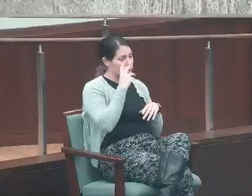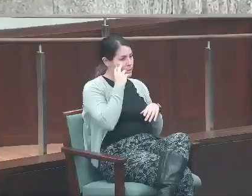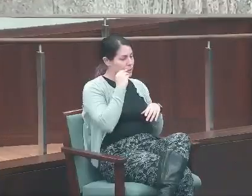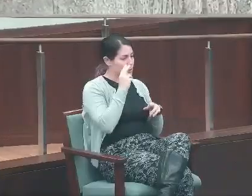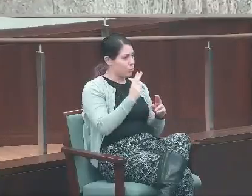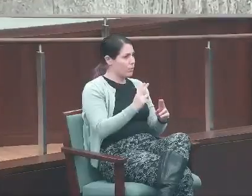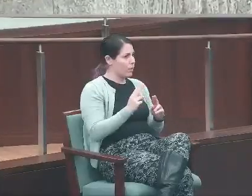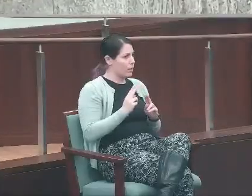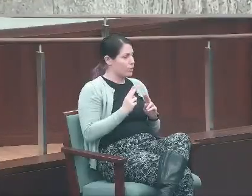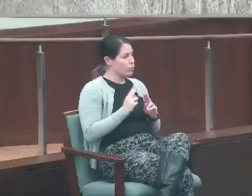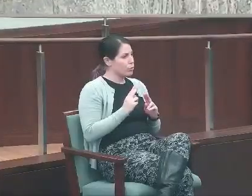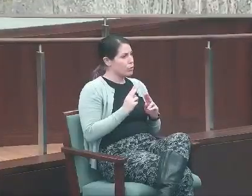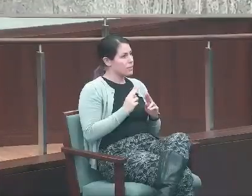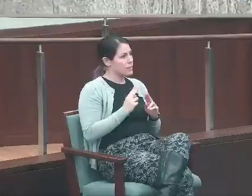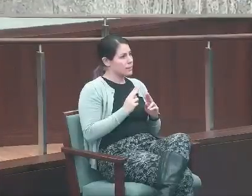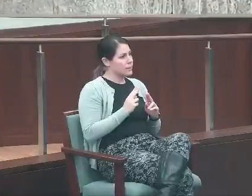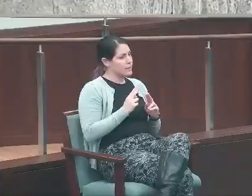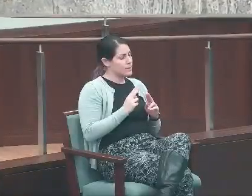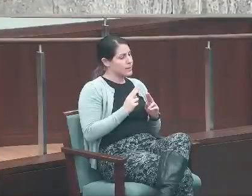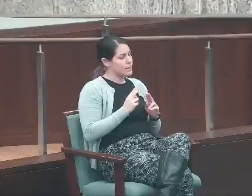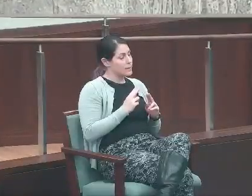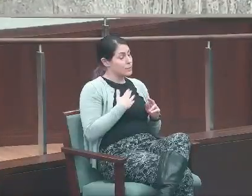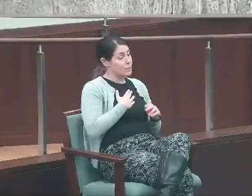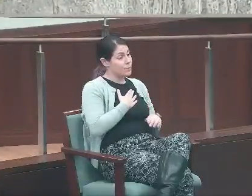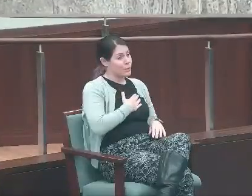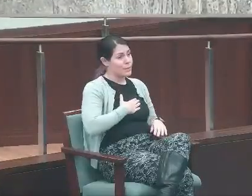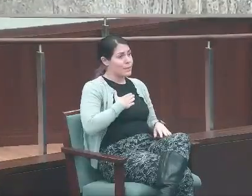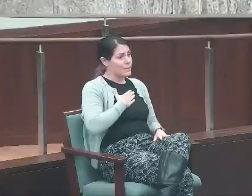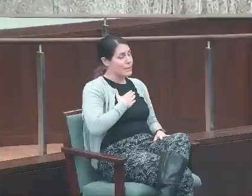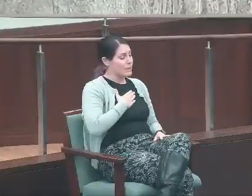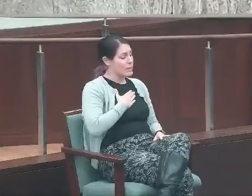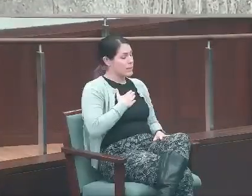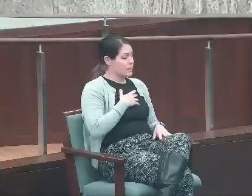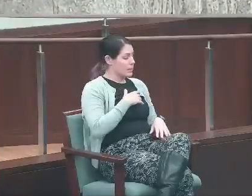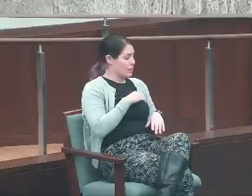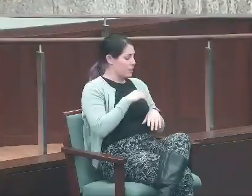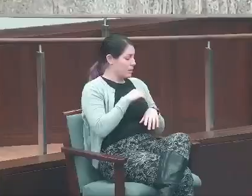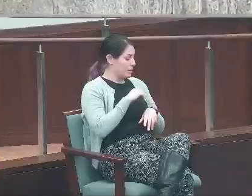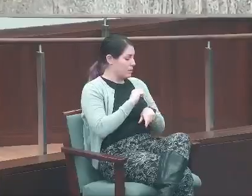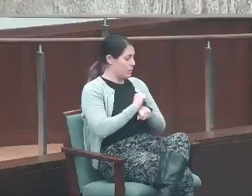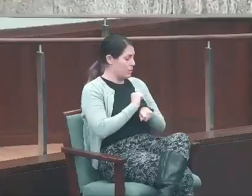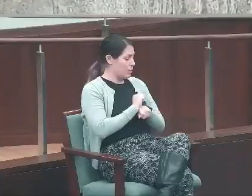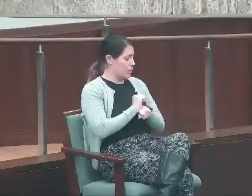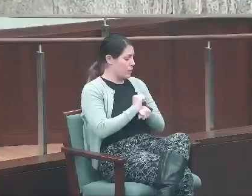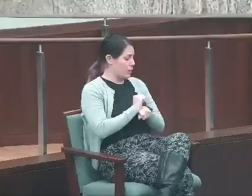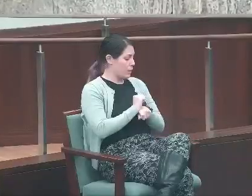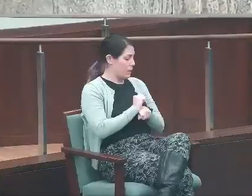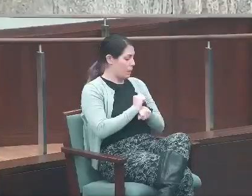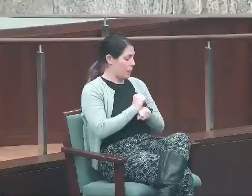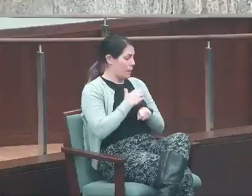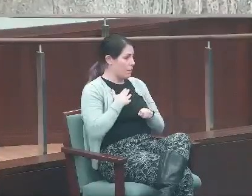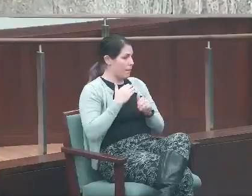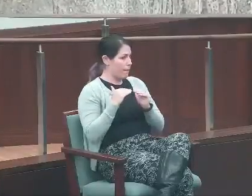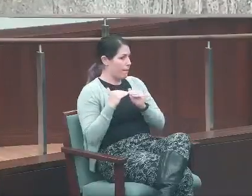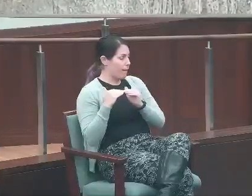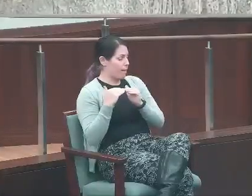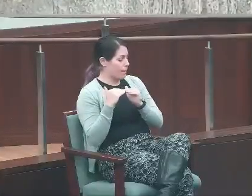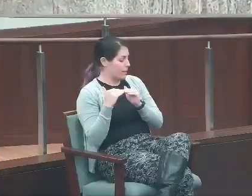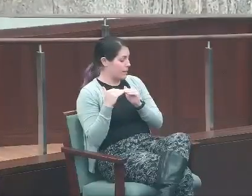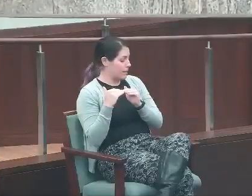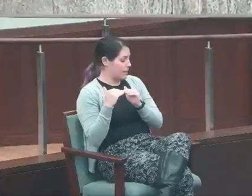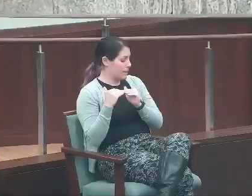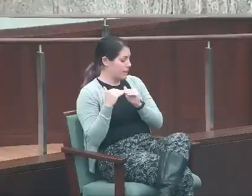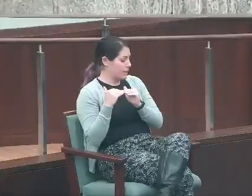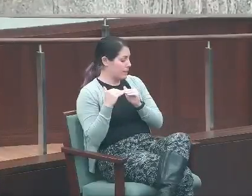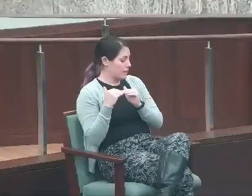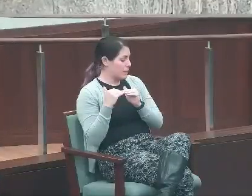it gave me real appreciation for both the lay leadership and my colleagues on the later leadership,